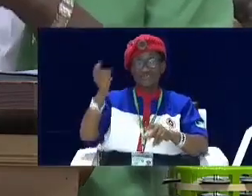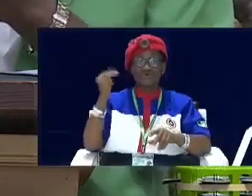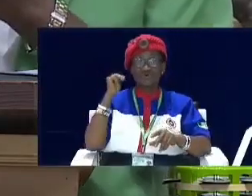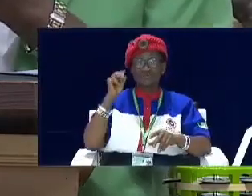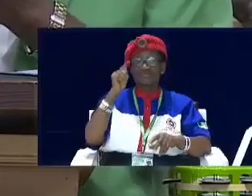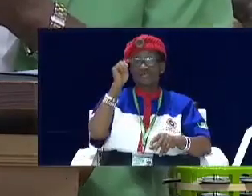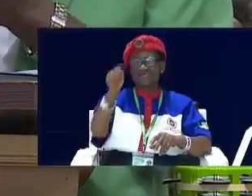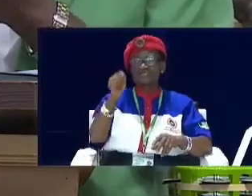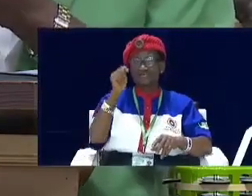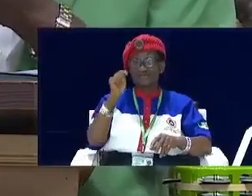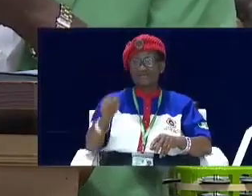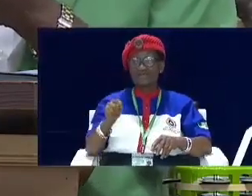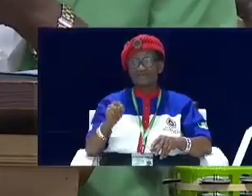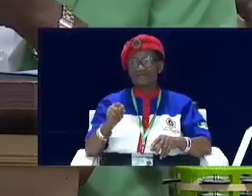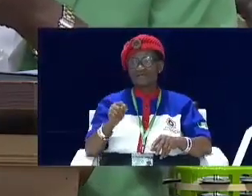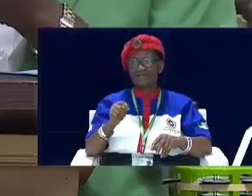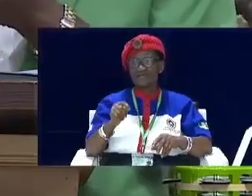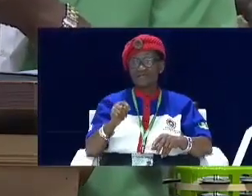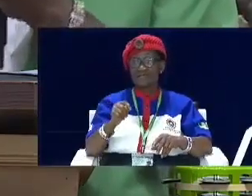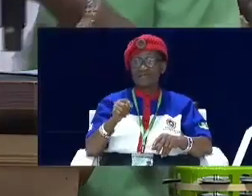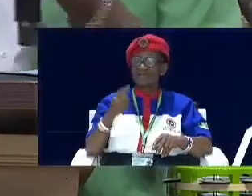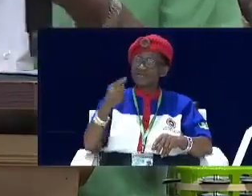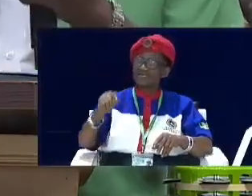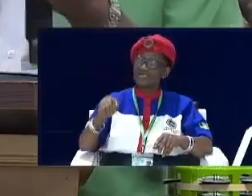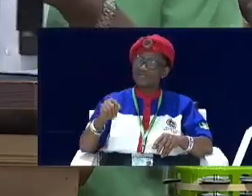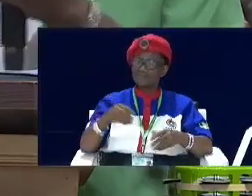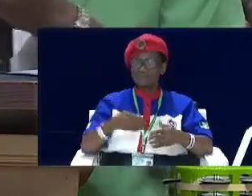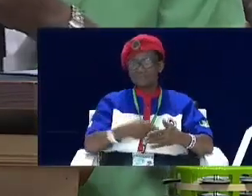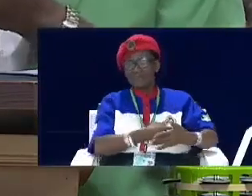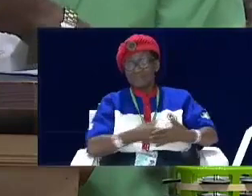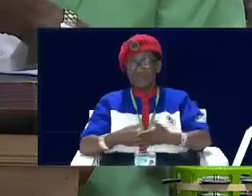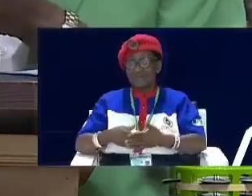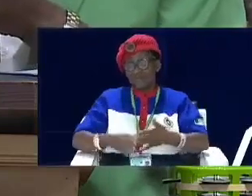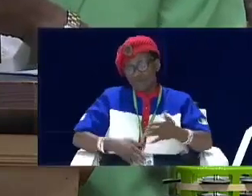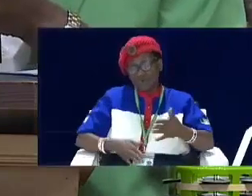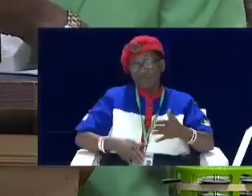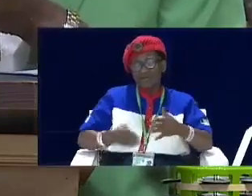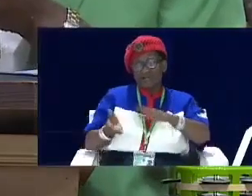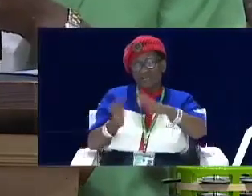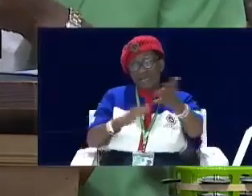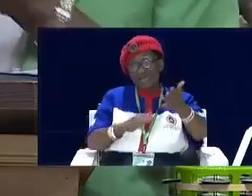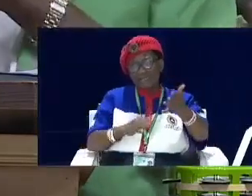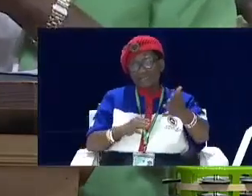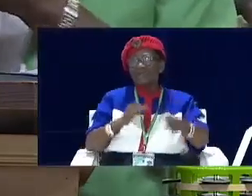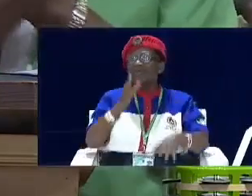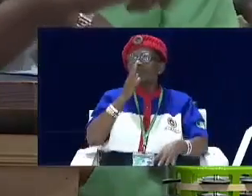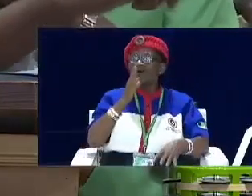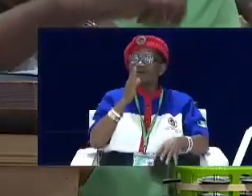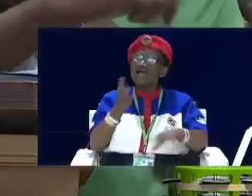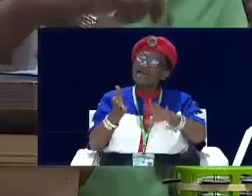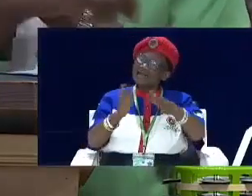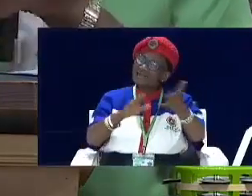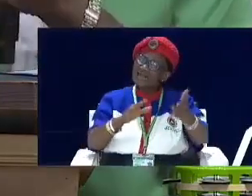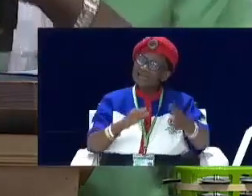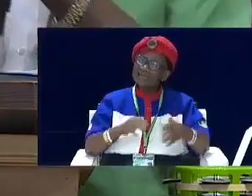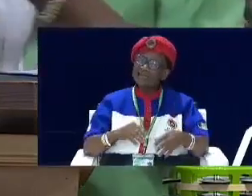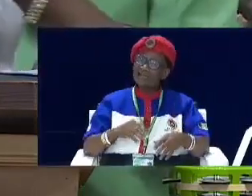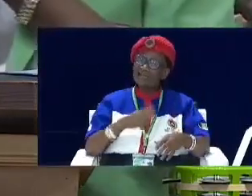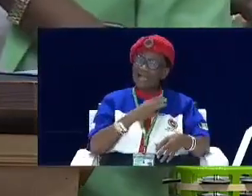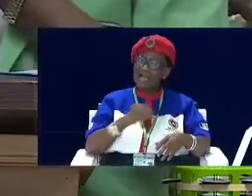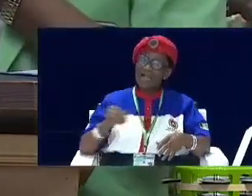Baby in the womb died. Mother died. And her own mother